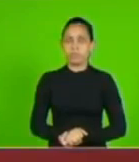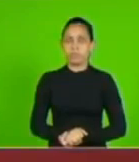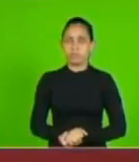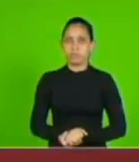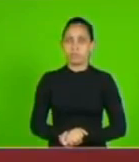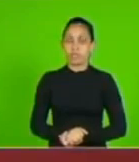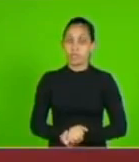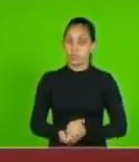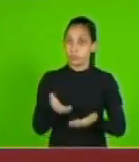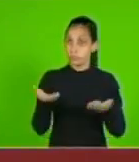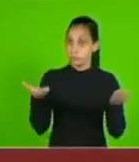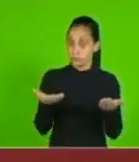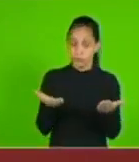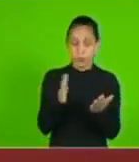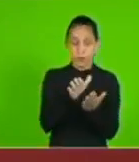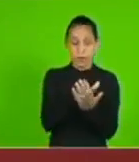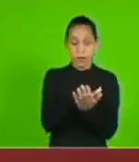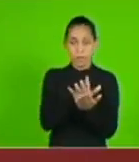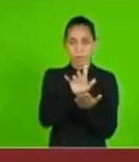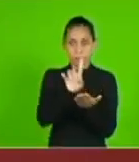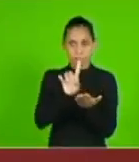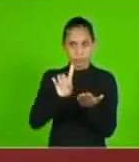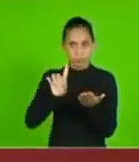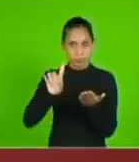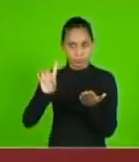My brethren, the Word of God,